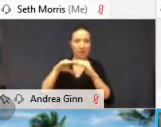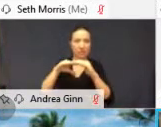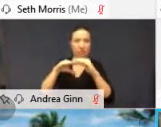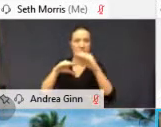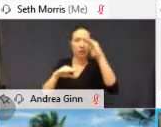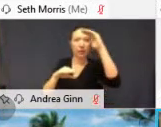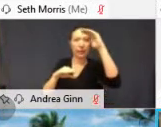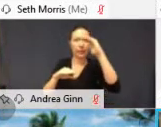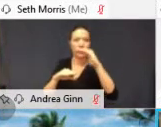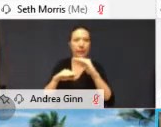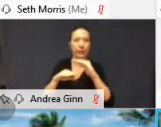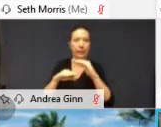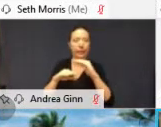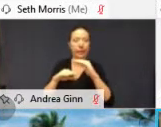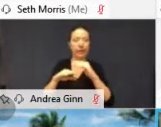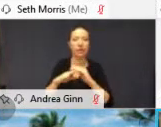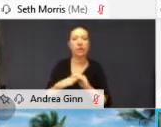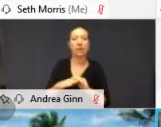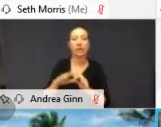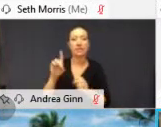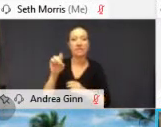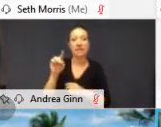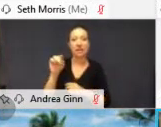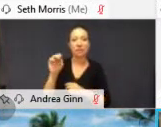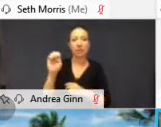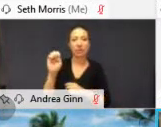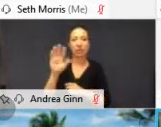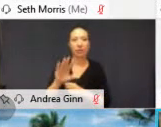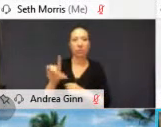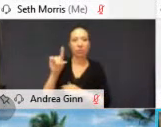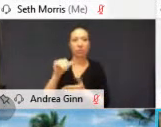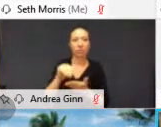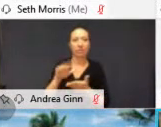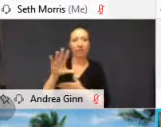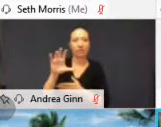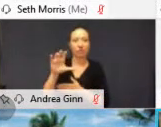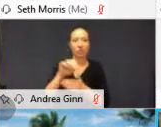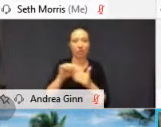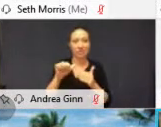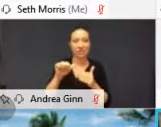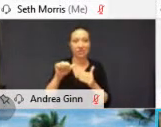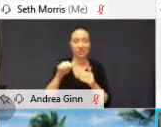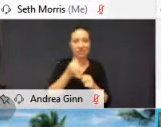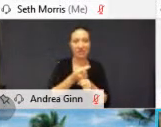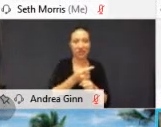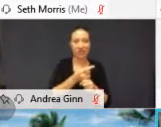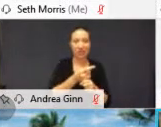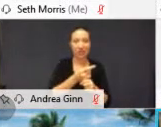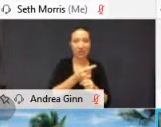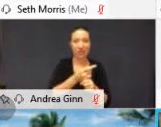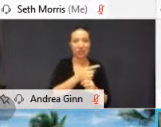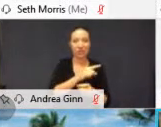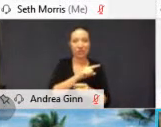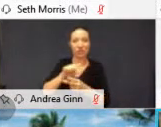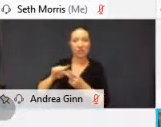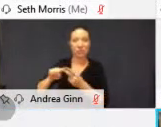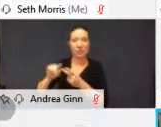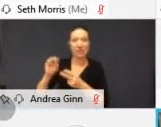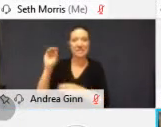and a deductible of around $1,500 per year to one of $0 per year, and potentially